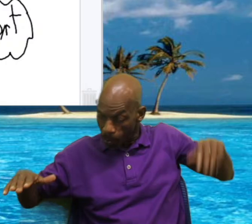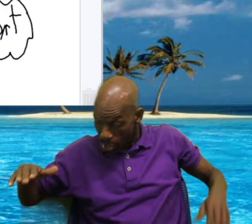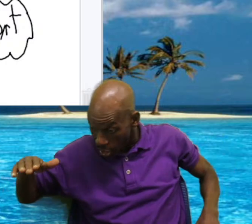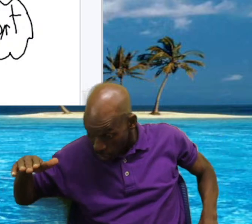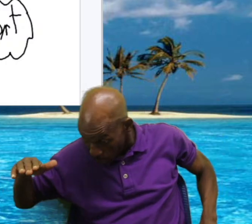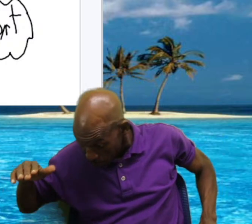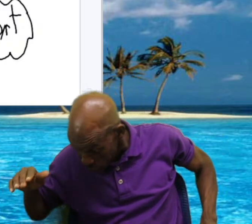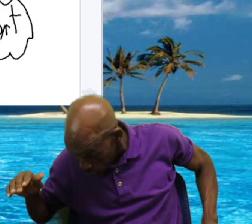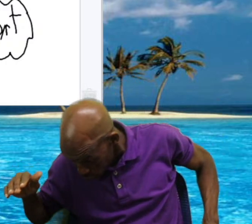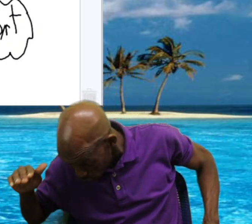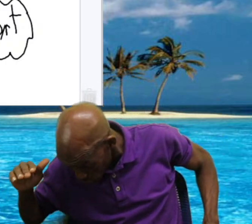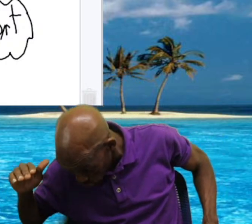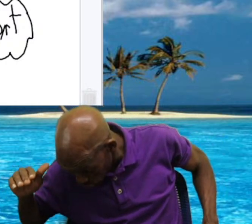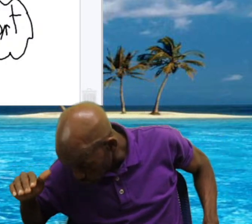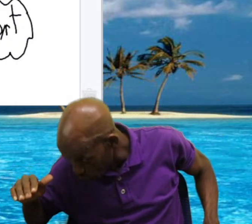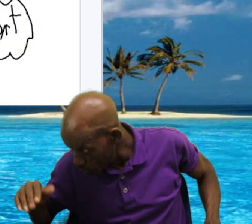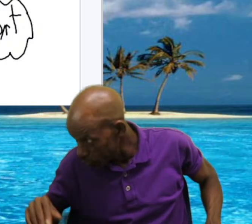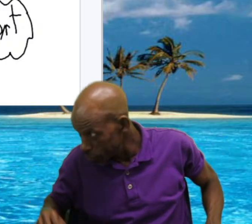Peter is short.